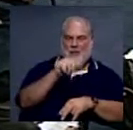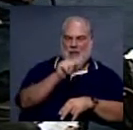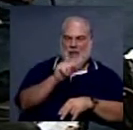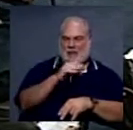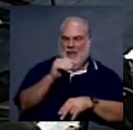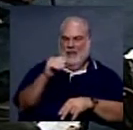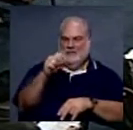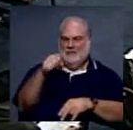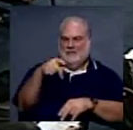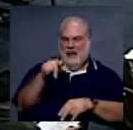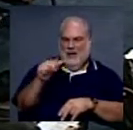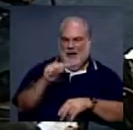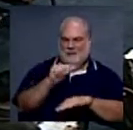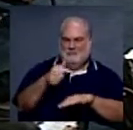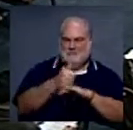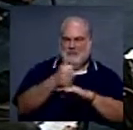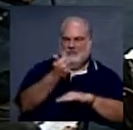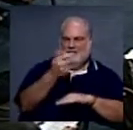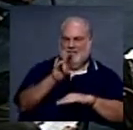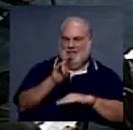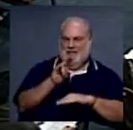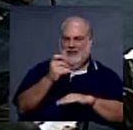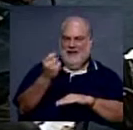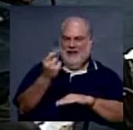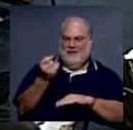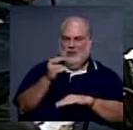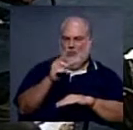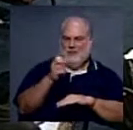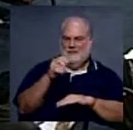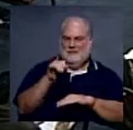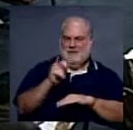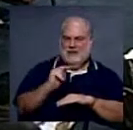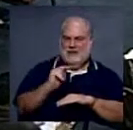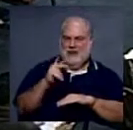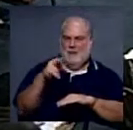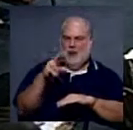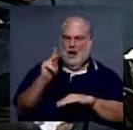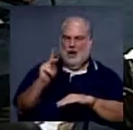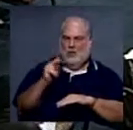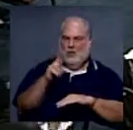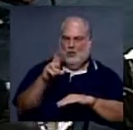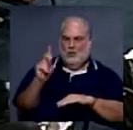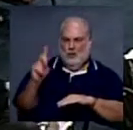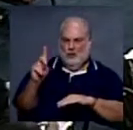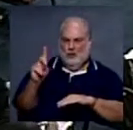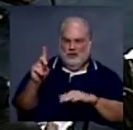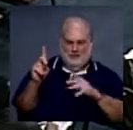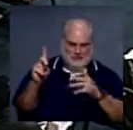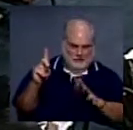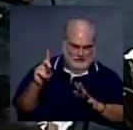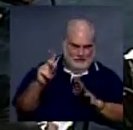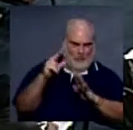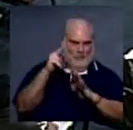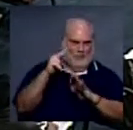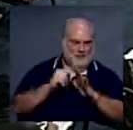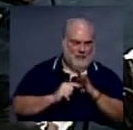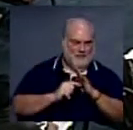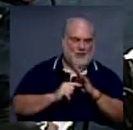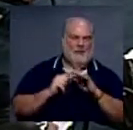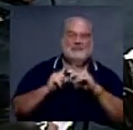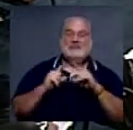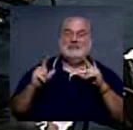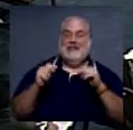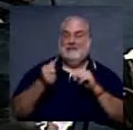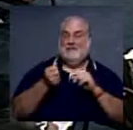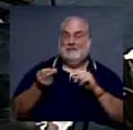PCD, located at 1711 Rebsamen Park Road, third and final reading. Okay, we've had three readings. We have several cards. Let me